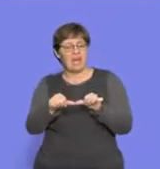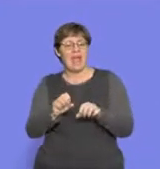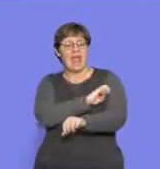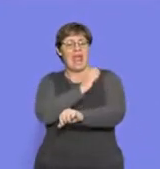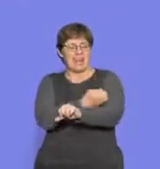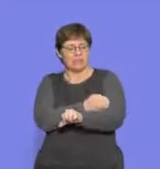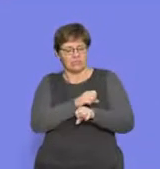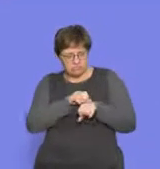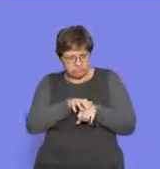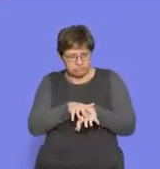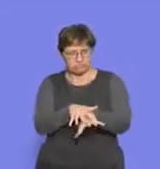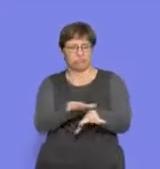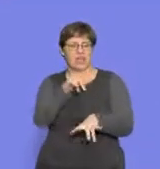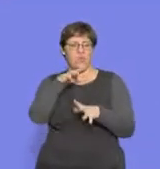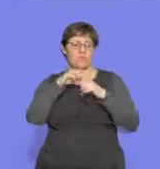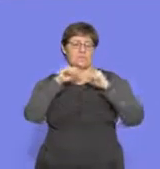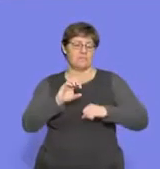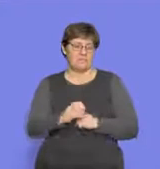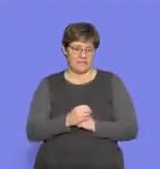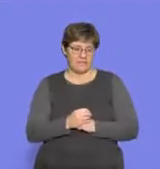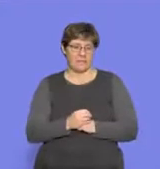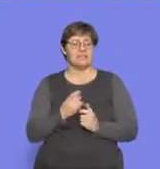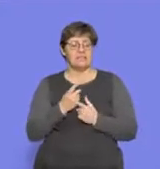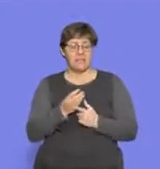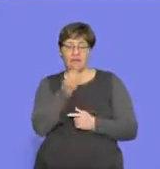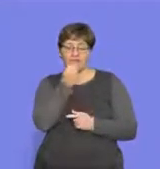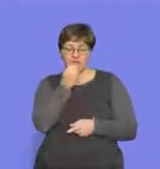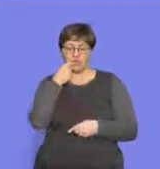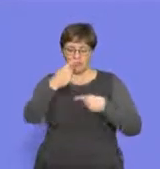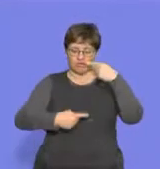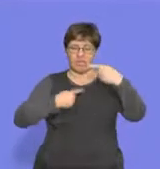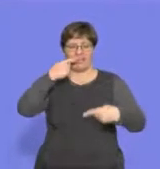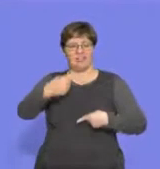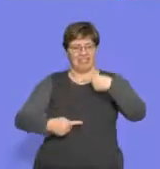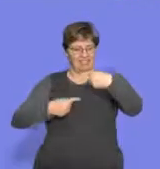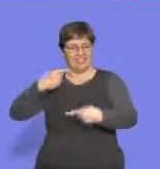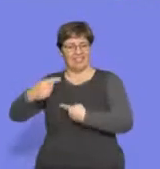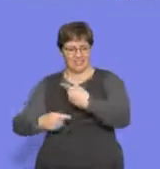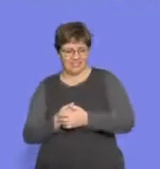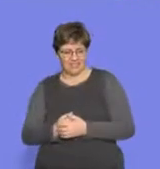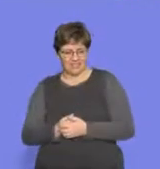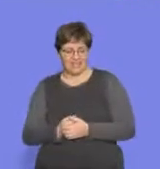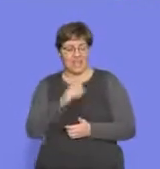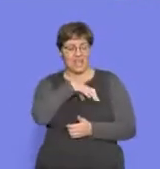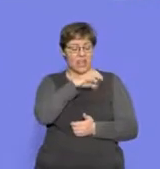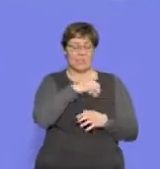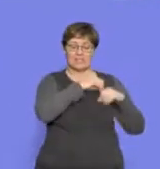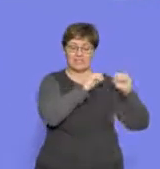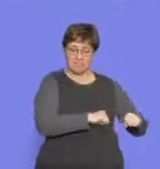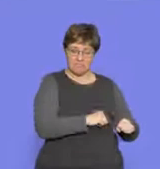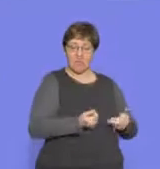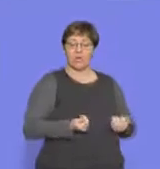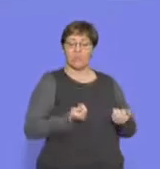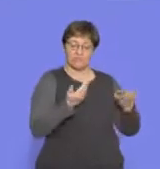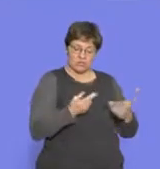energy through an ecosystem and the recycling of nutrients. So we need to understand that each of your ecosystems produce